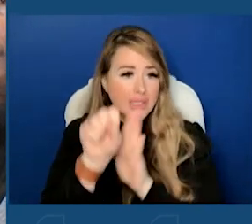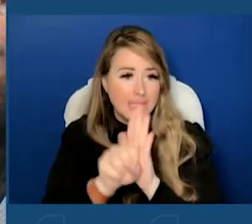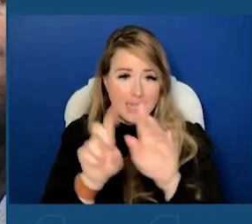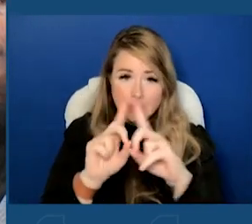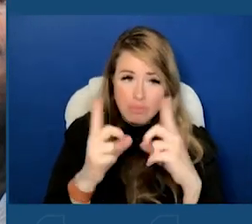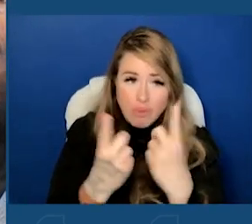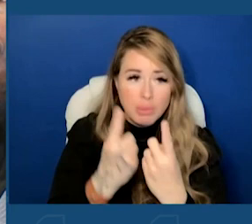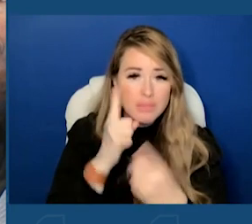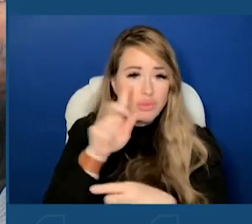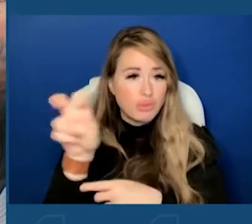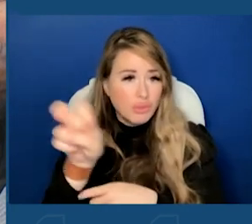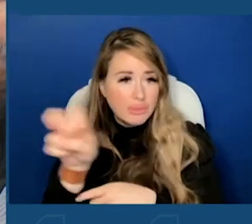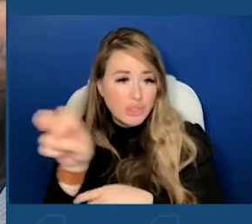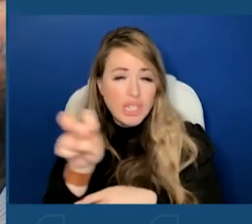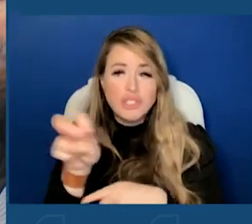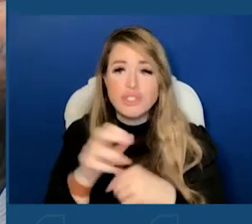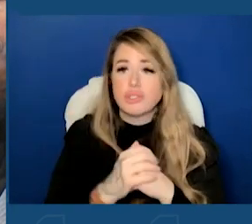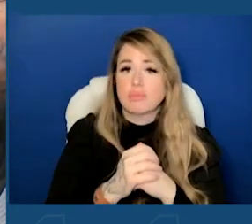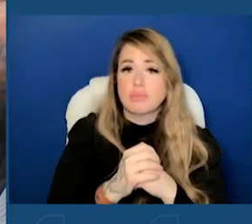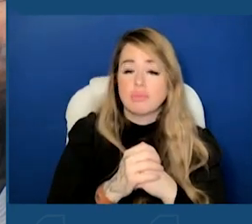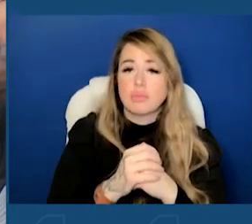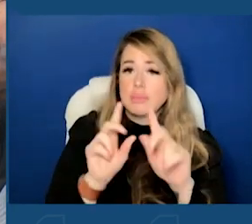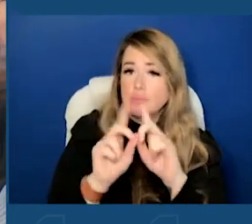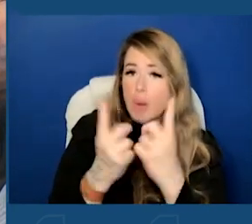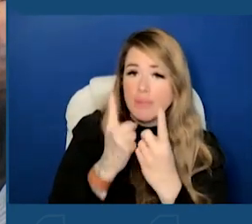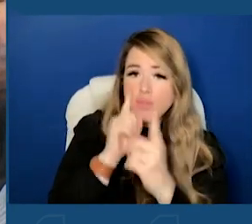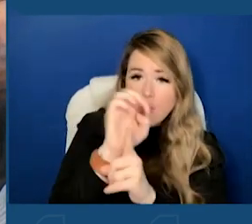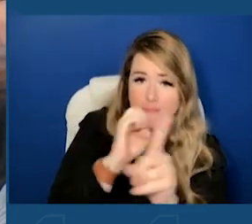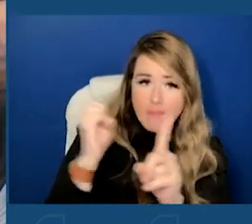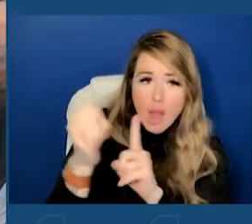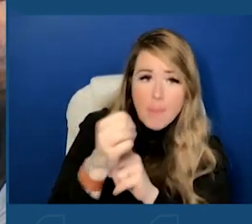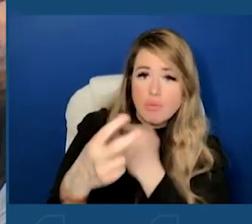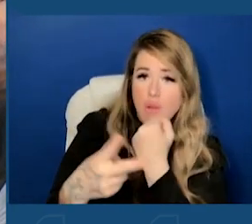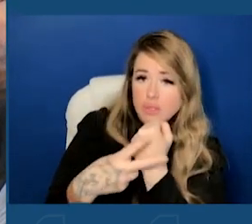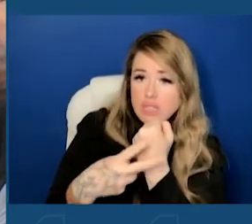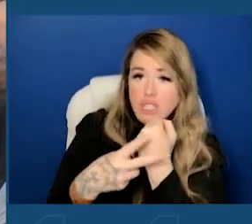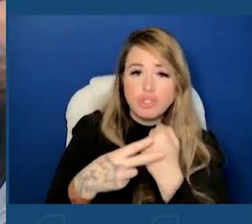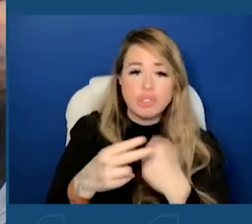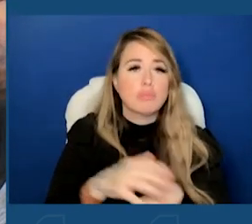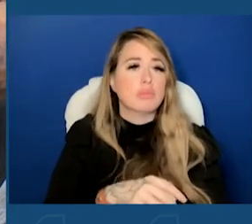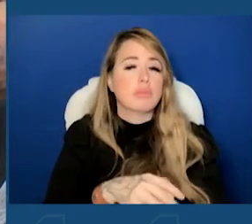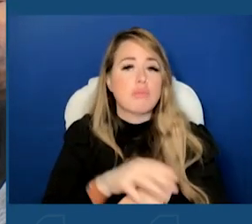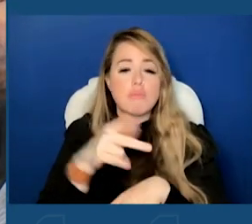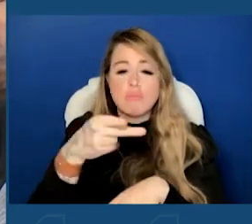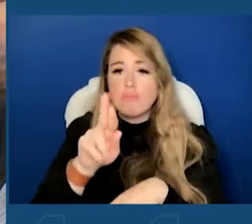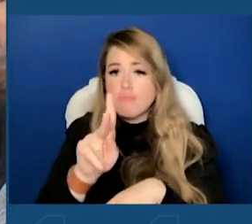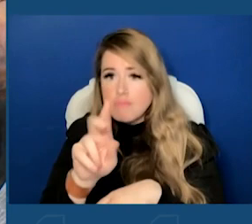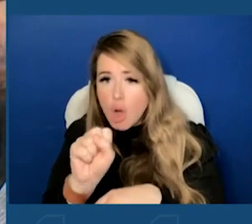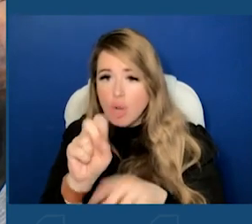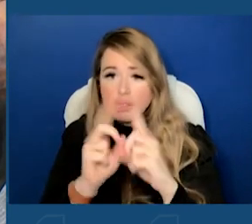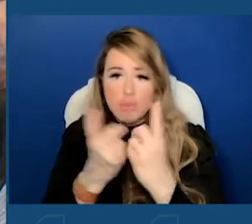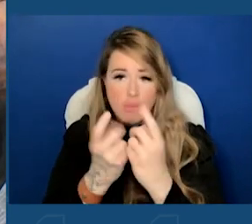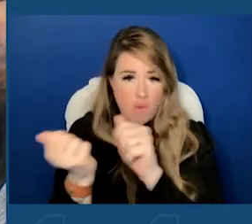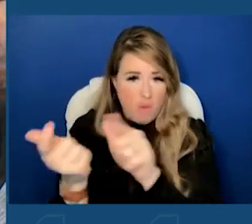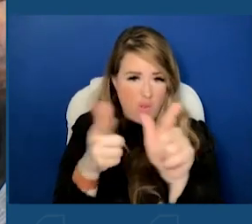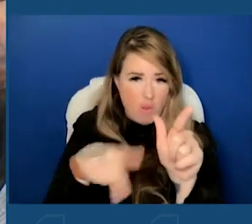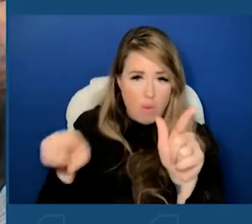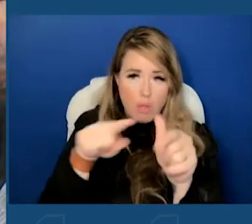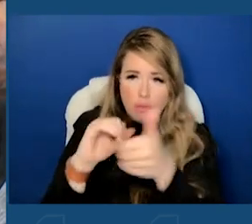of Transportation, the Department of Environmental Conservation, as well as the Parks Department, have all surged